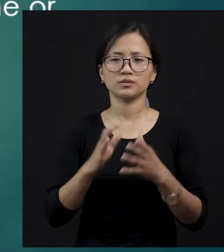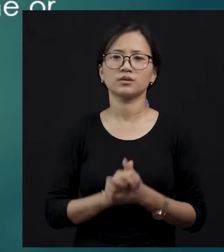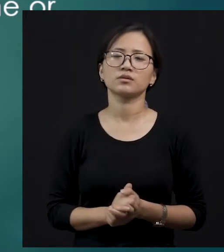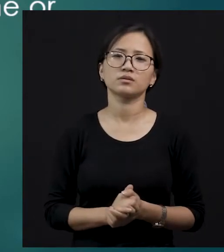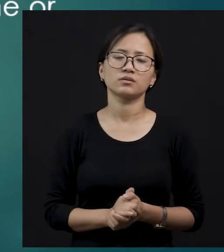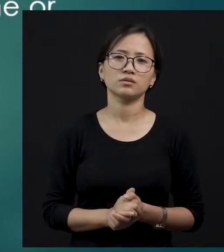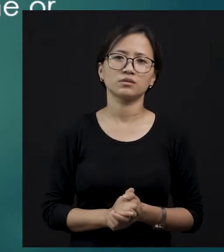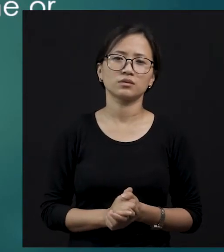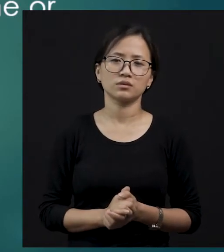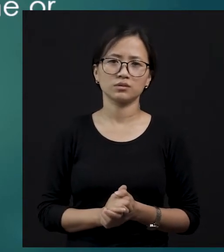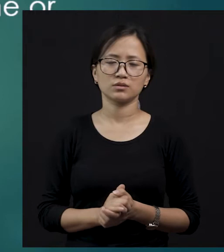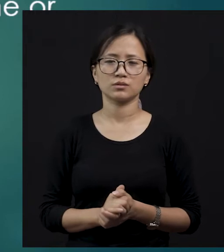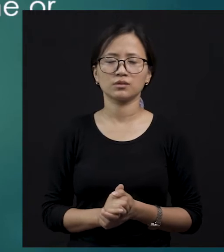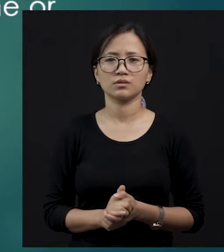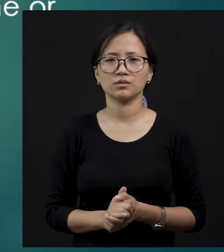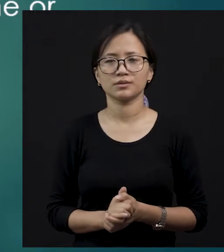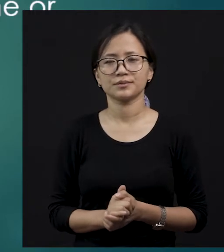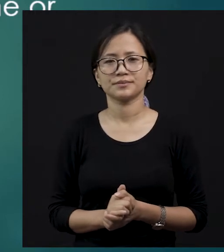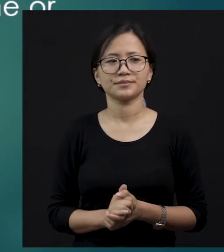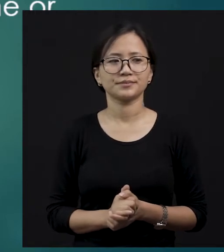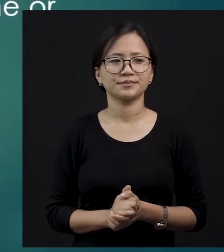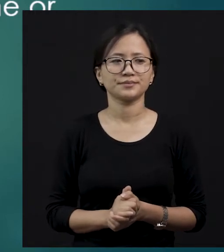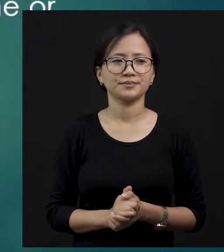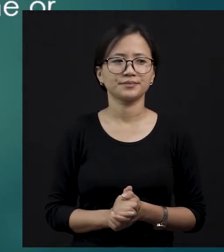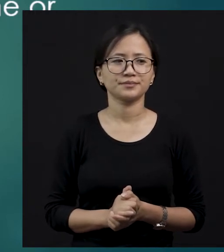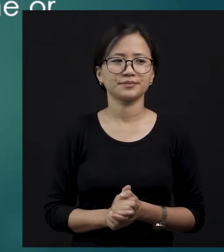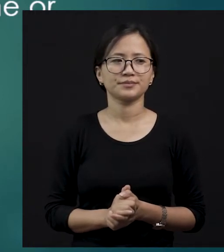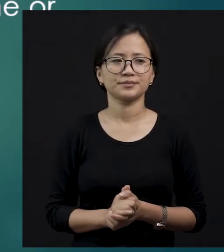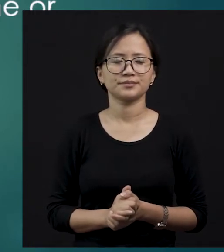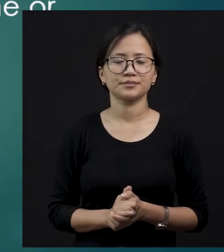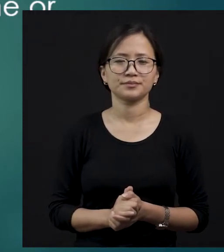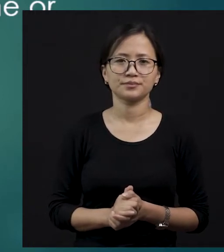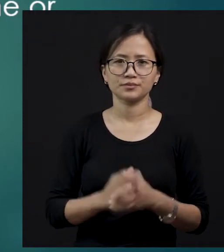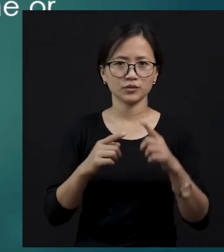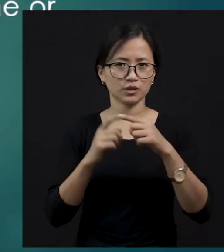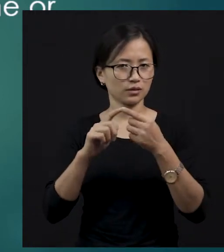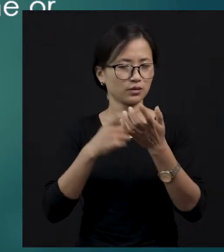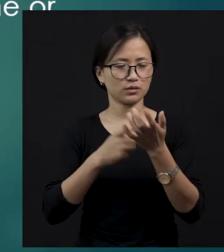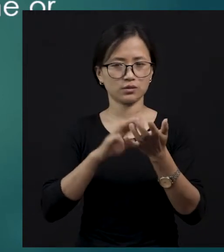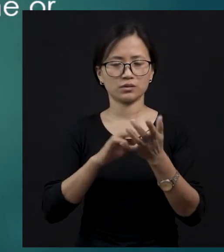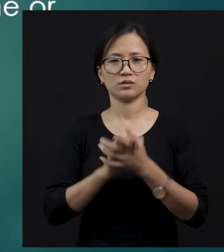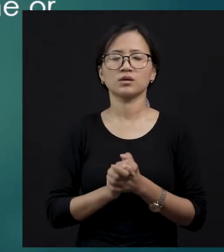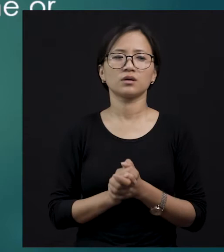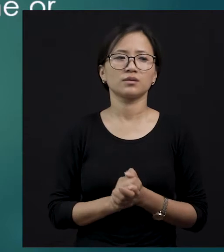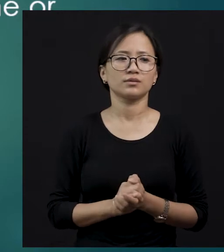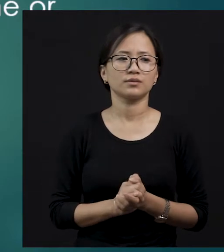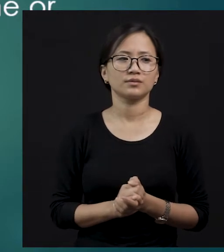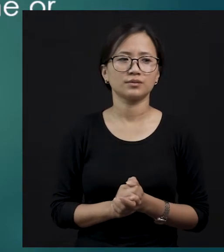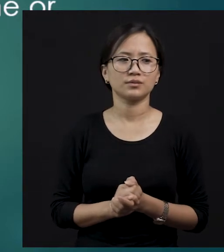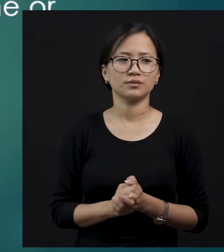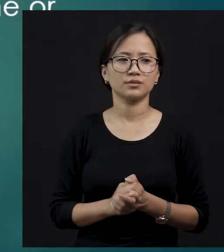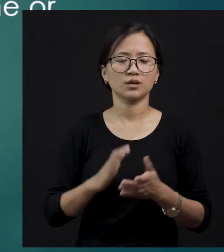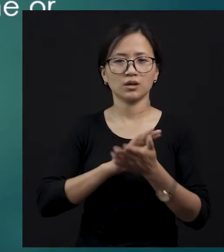houses. They will build their dwelling place with mud, and they would be in the termite mound or hollow log. That means there would